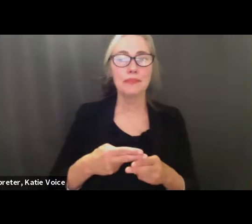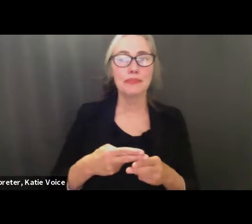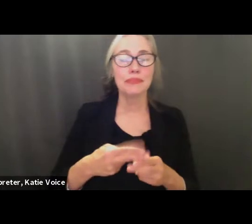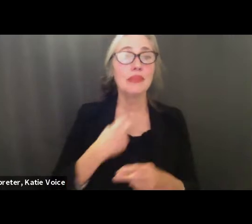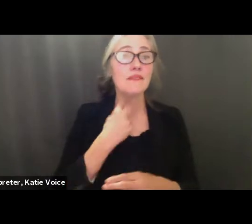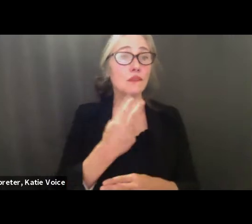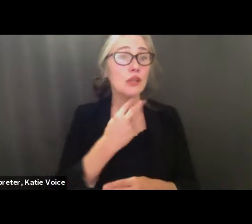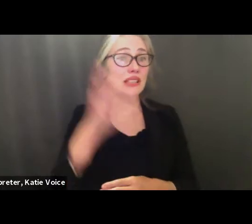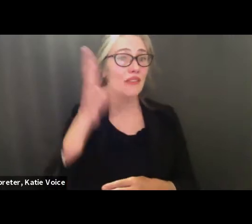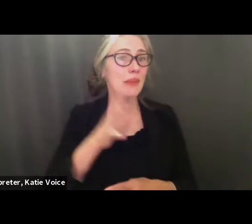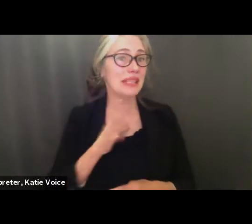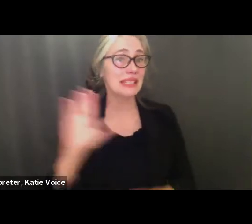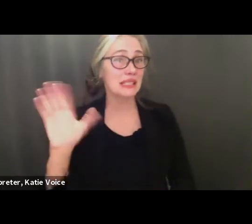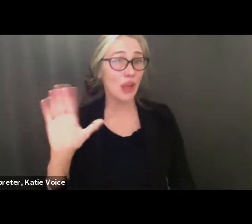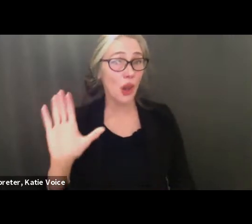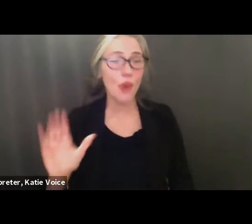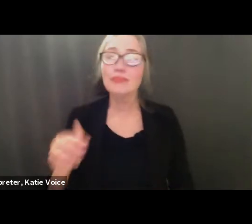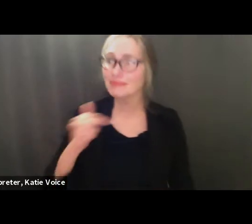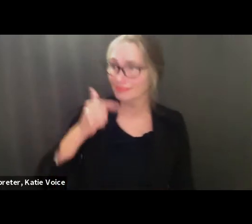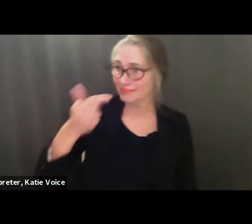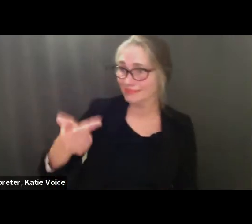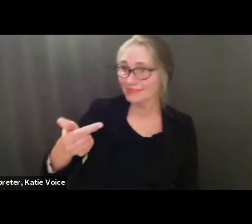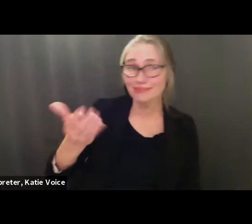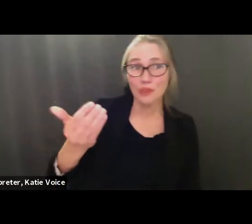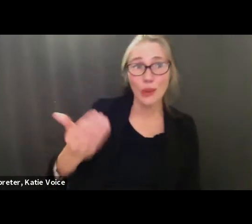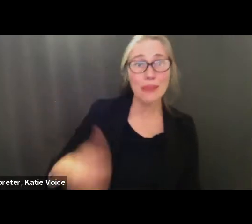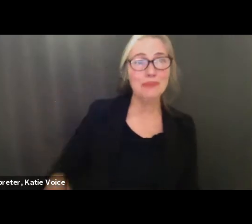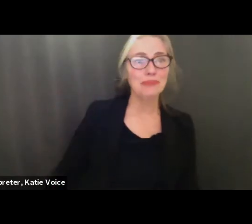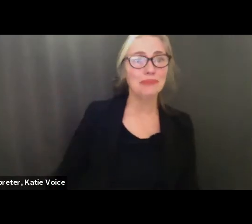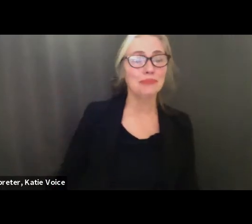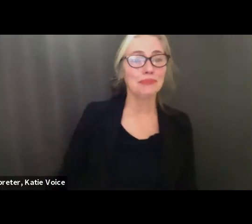Hello? Yes, you can go ahead.